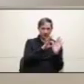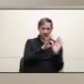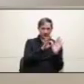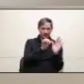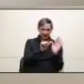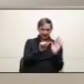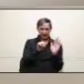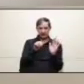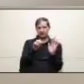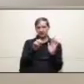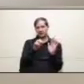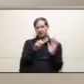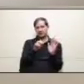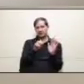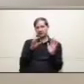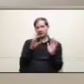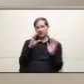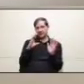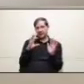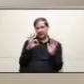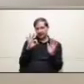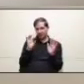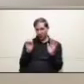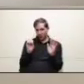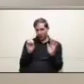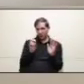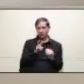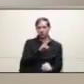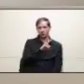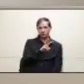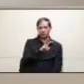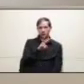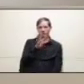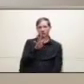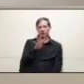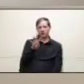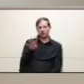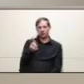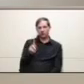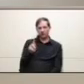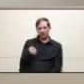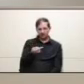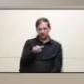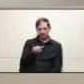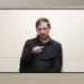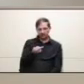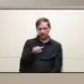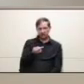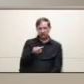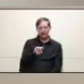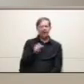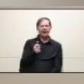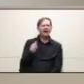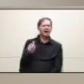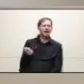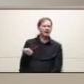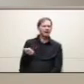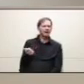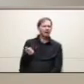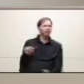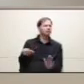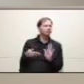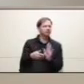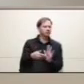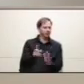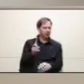362,000. The CFO, it's 244,000. What are the line items that are included in that